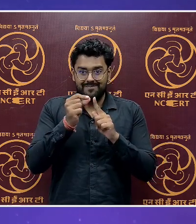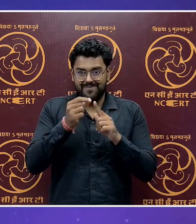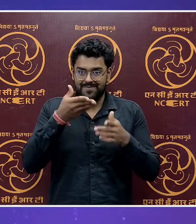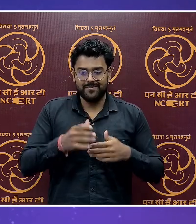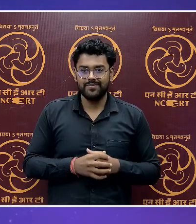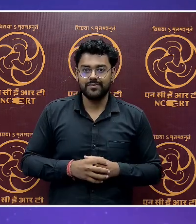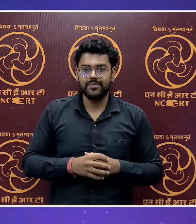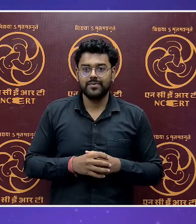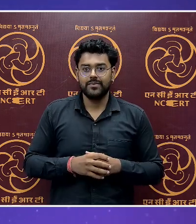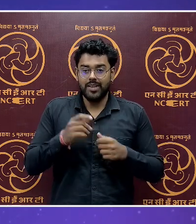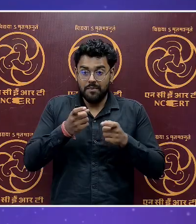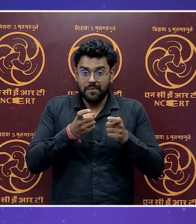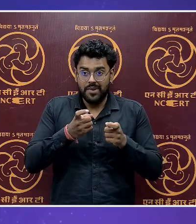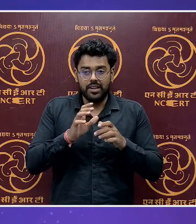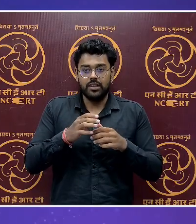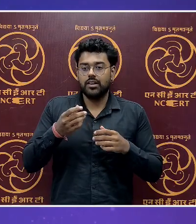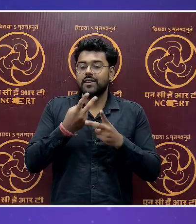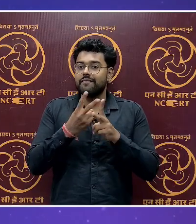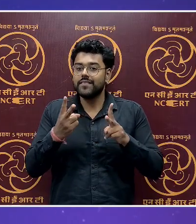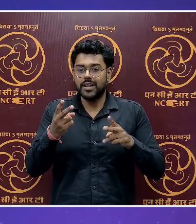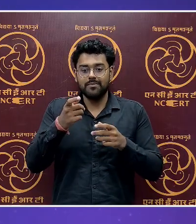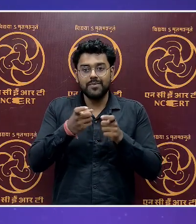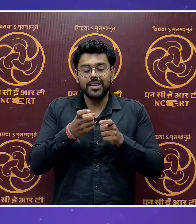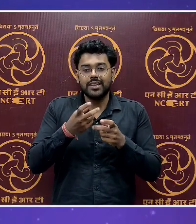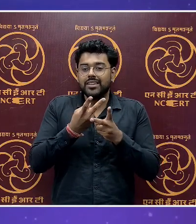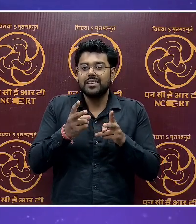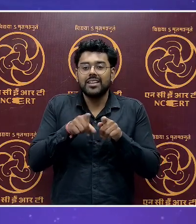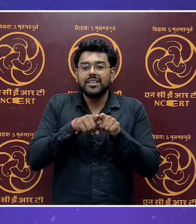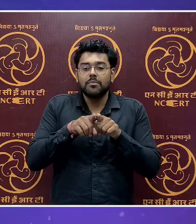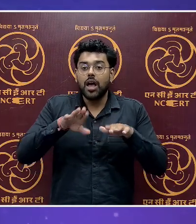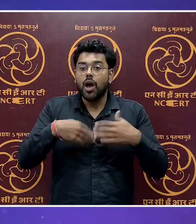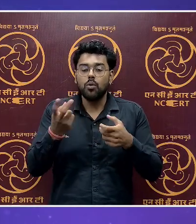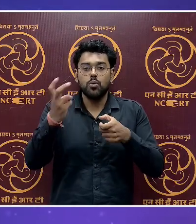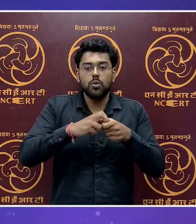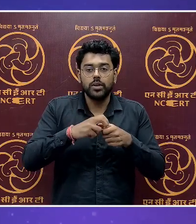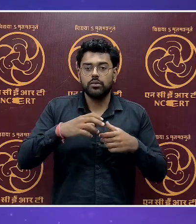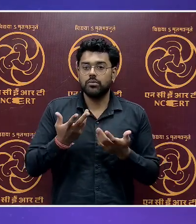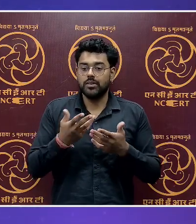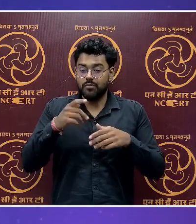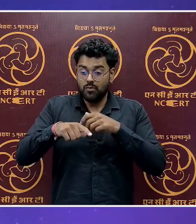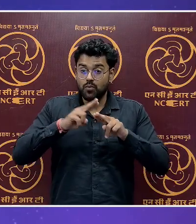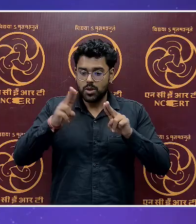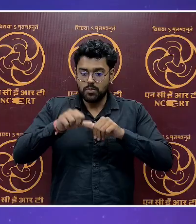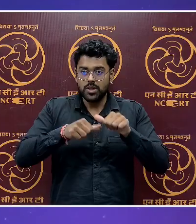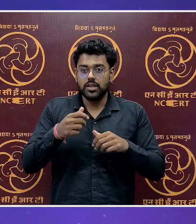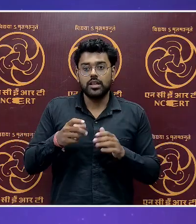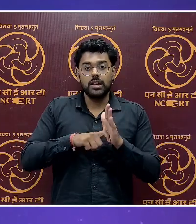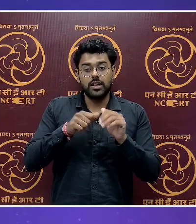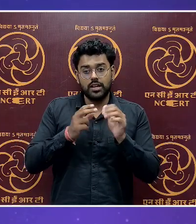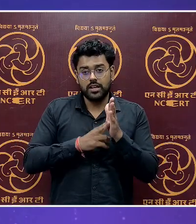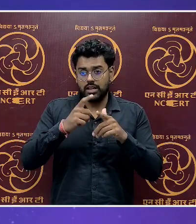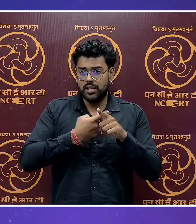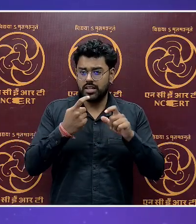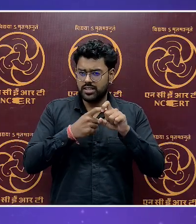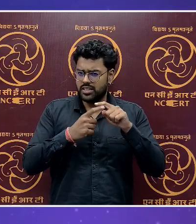So maintain the details of the application in terms of that how to log in through this throughout the process. I think Ranjeet, you can help in